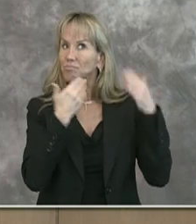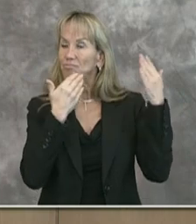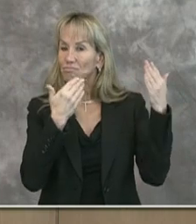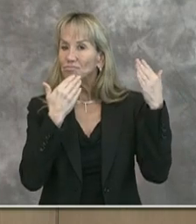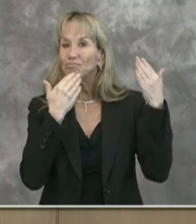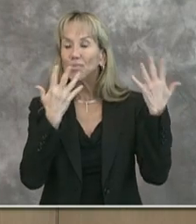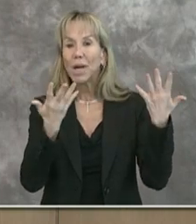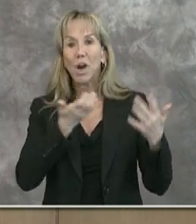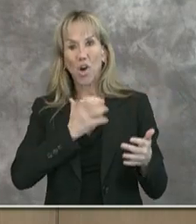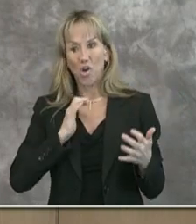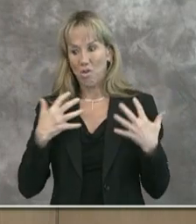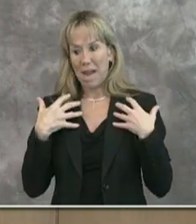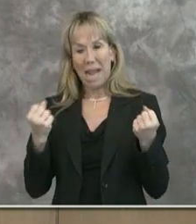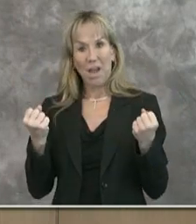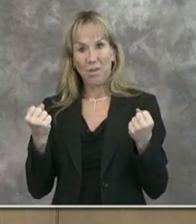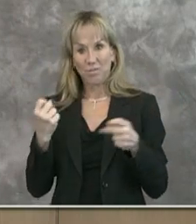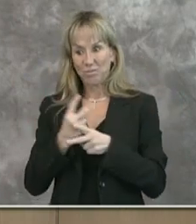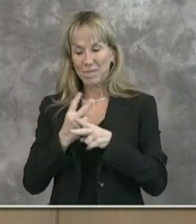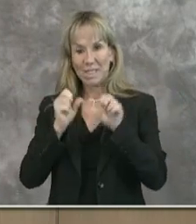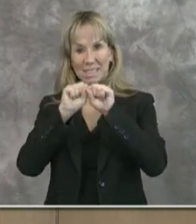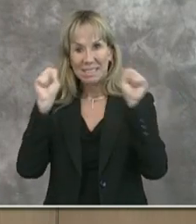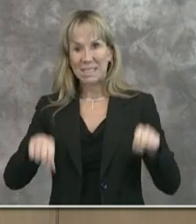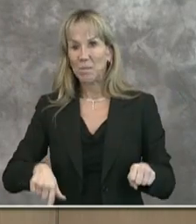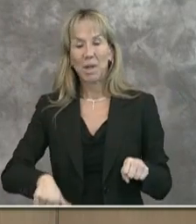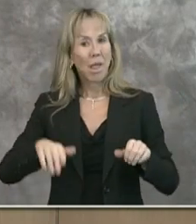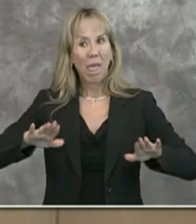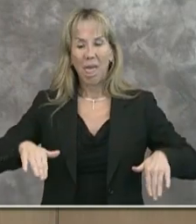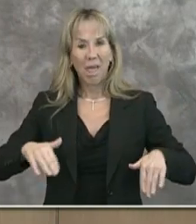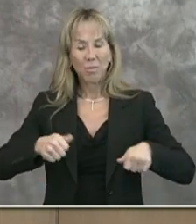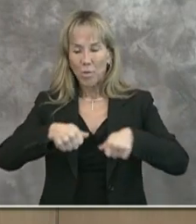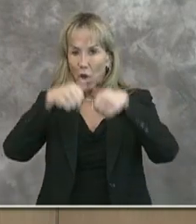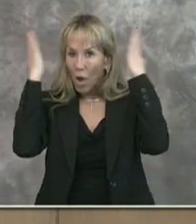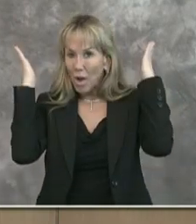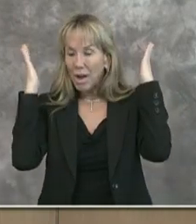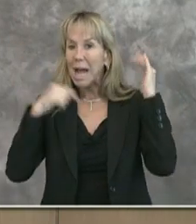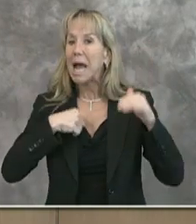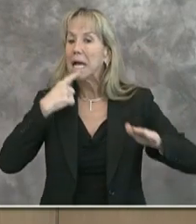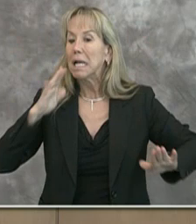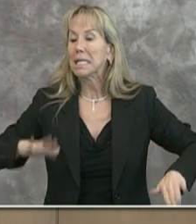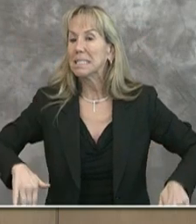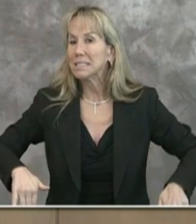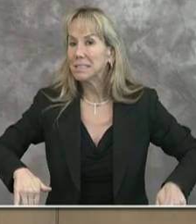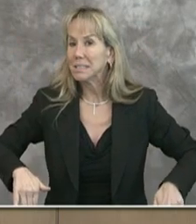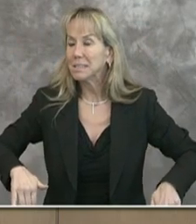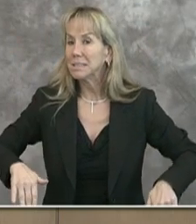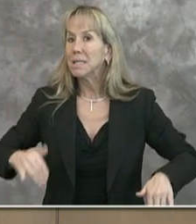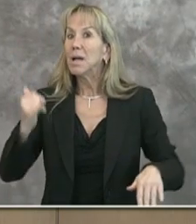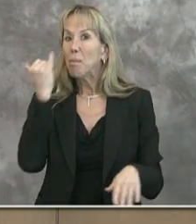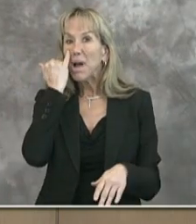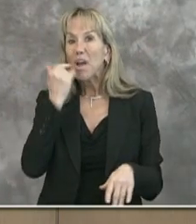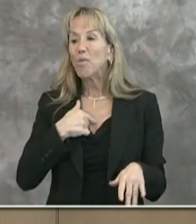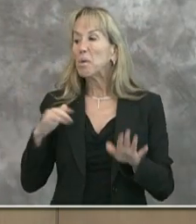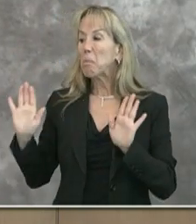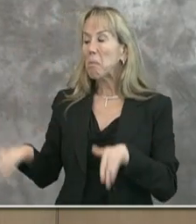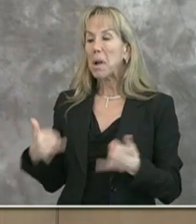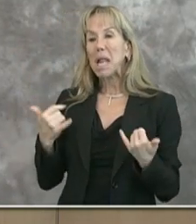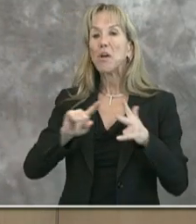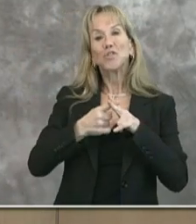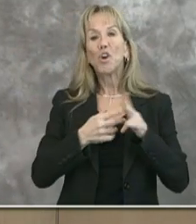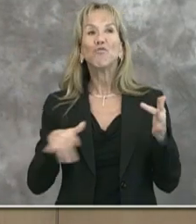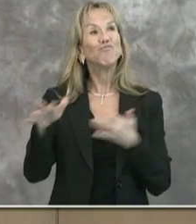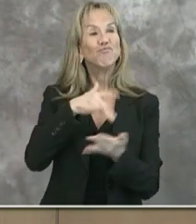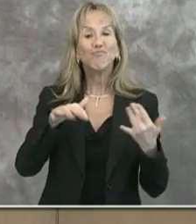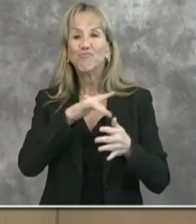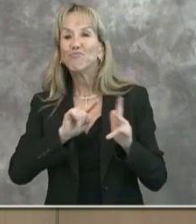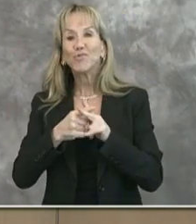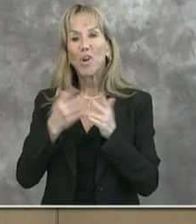our healthcare system has not yet been overwhelmed. And I use the word yet because if we loosen up on our